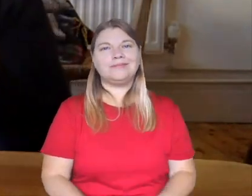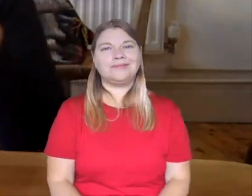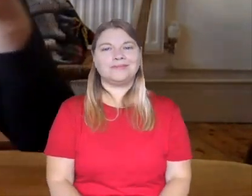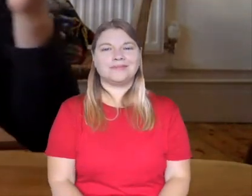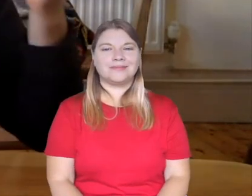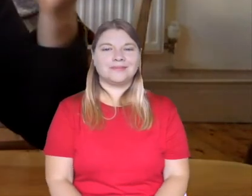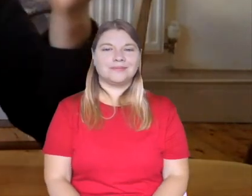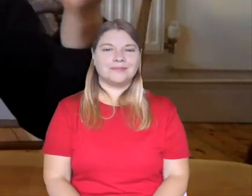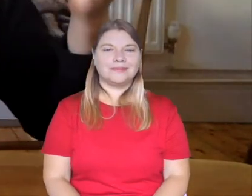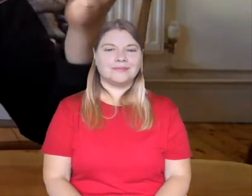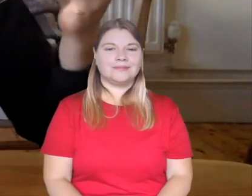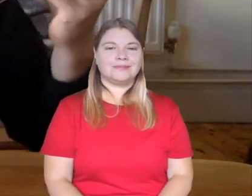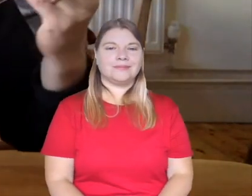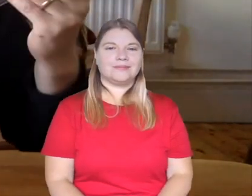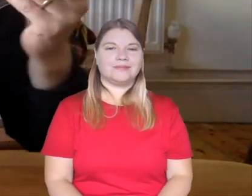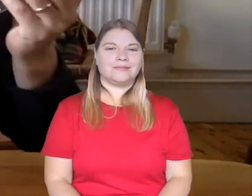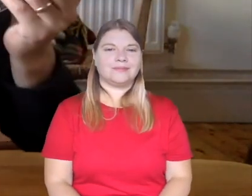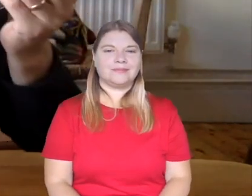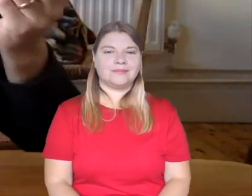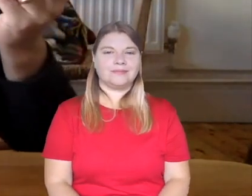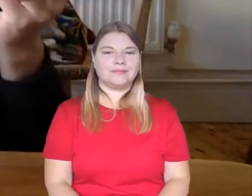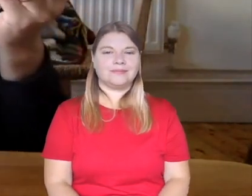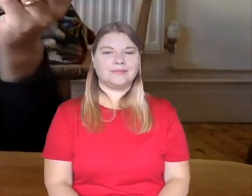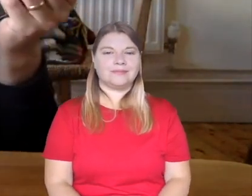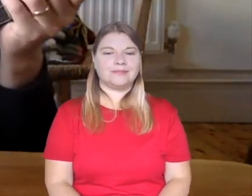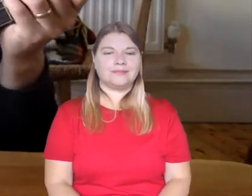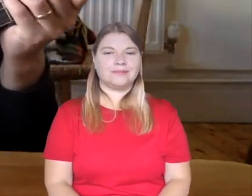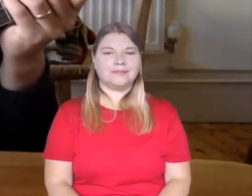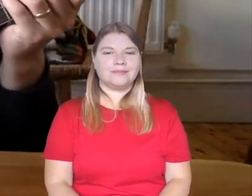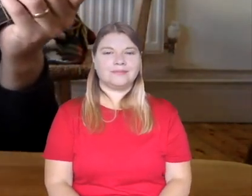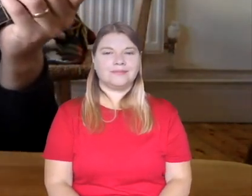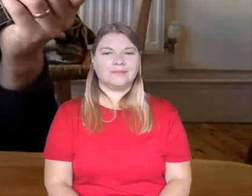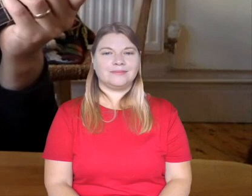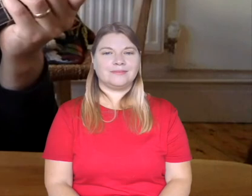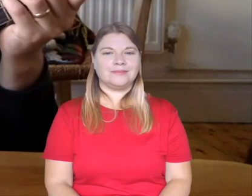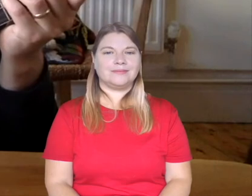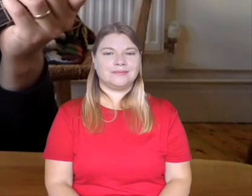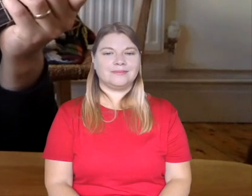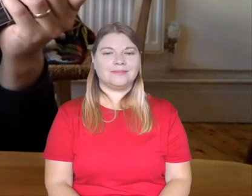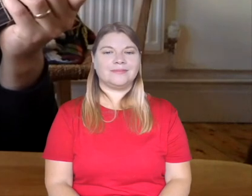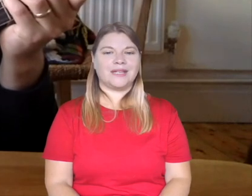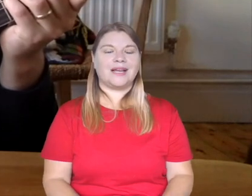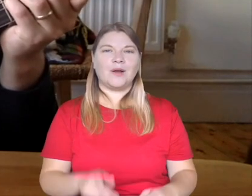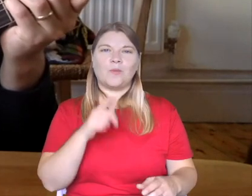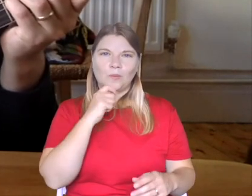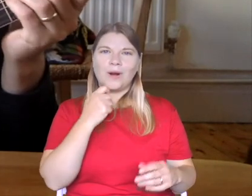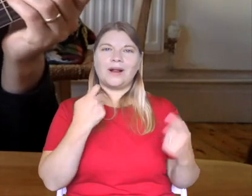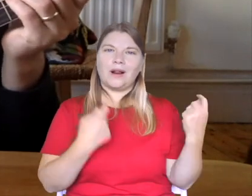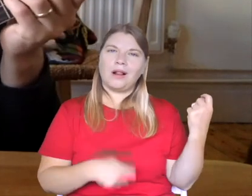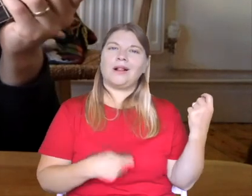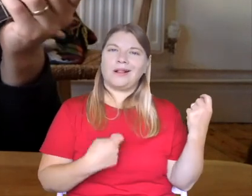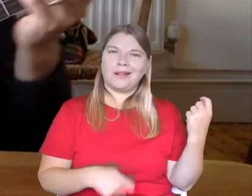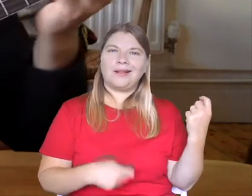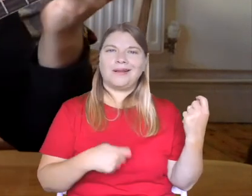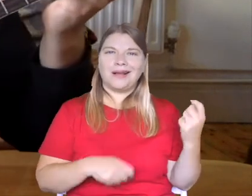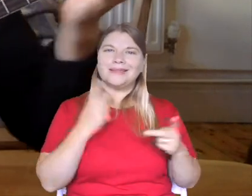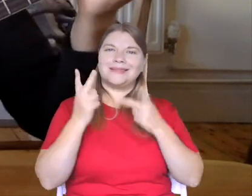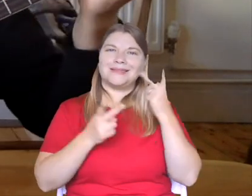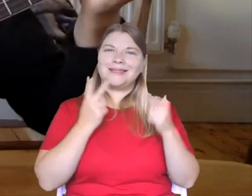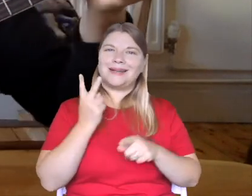is. And you can hear it there. Let's play our song again.